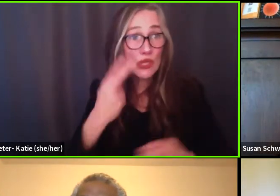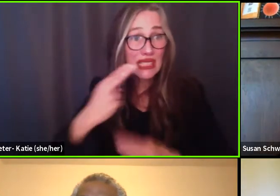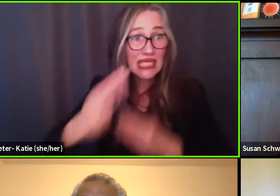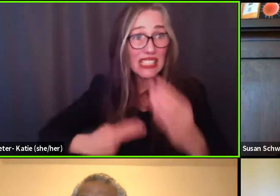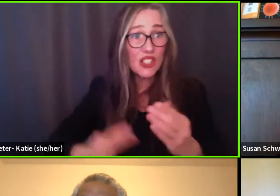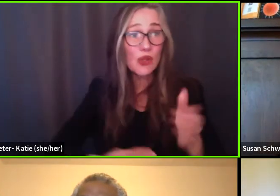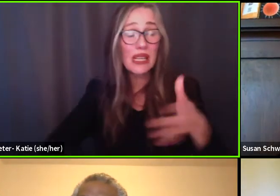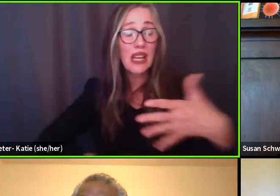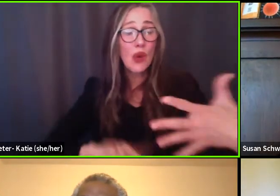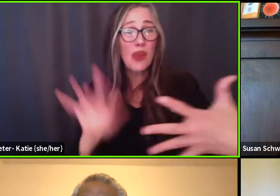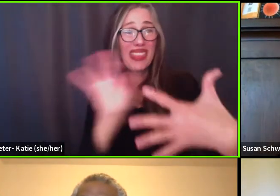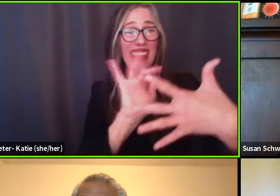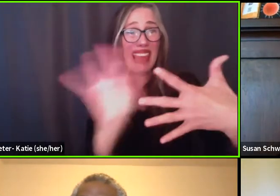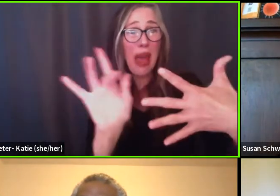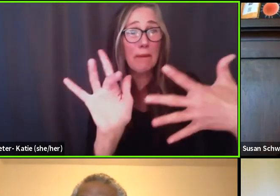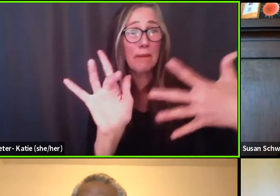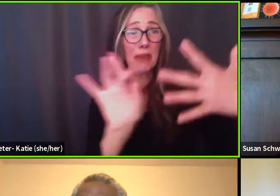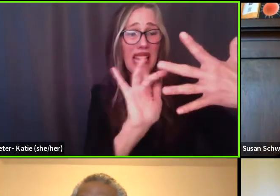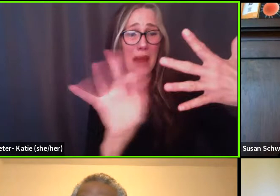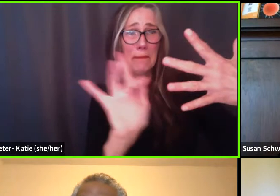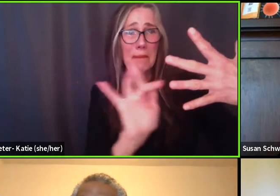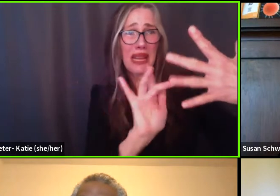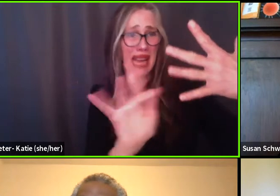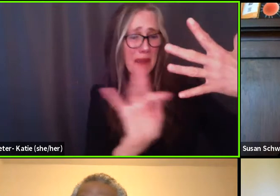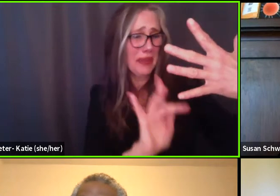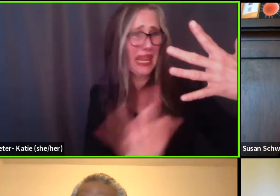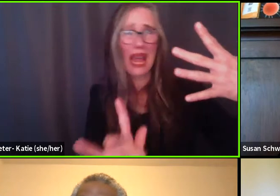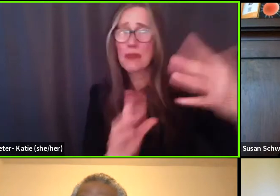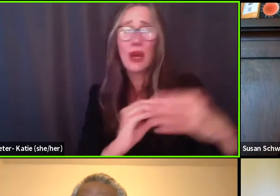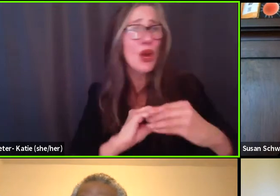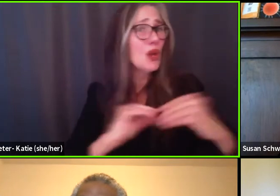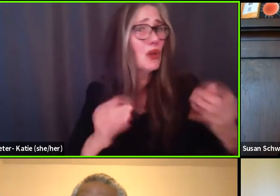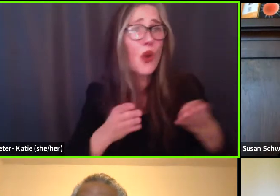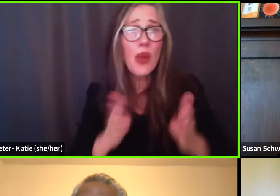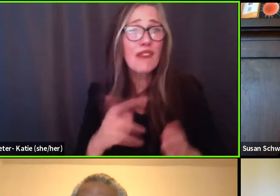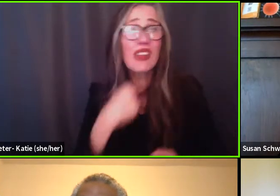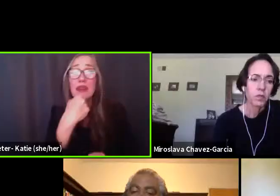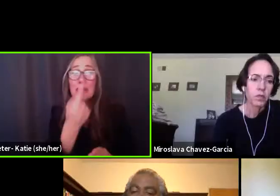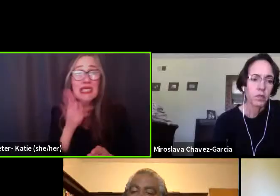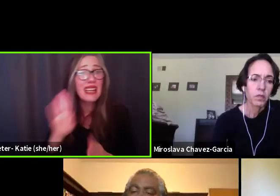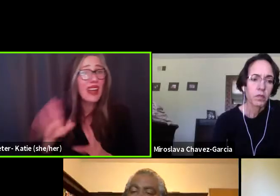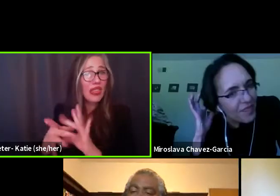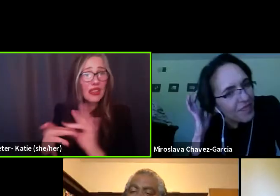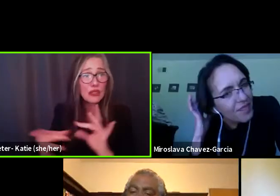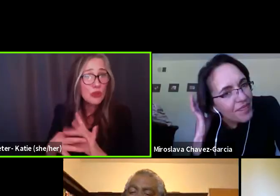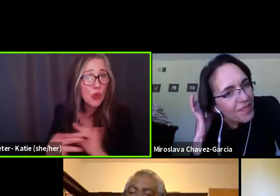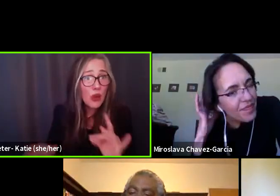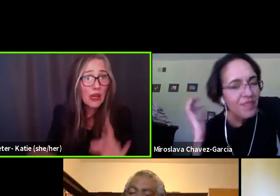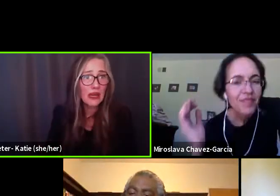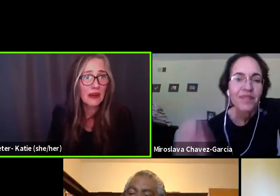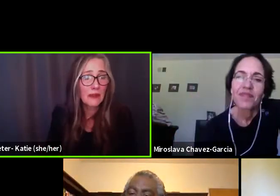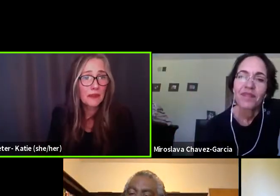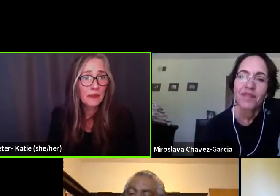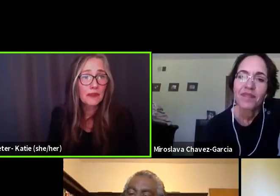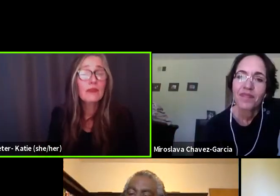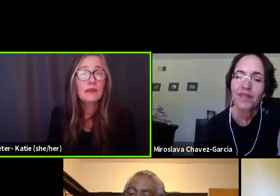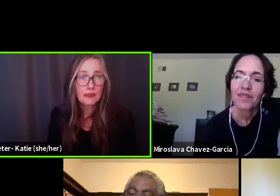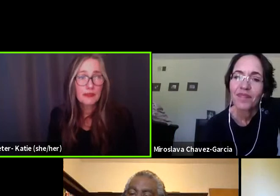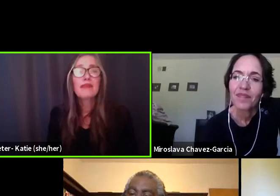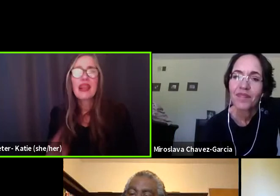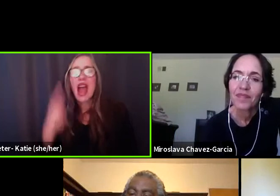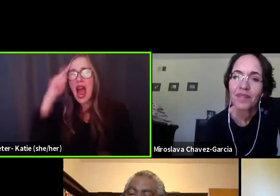i agree i don't have much to add i think that's a that's a great response you know i think it's also as we talked about well i'll say it i think uh